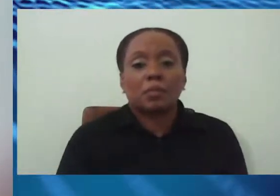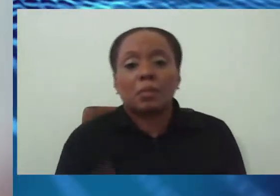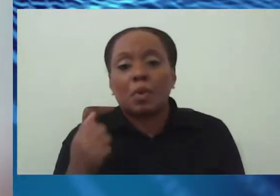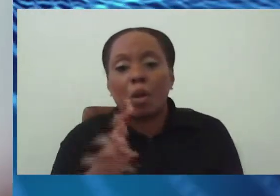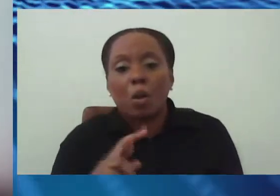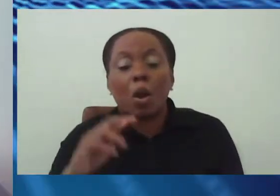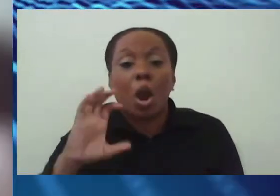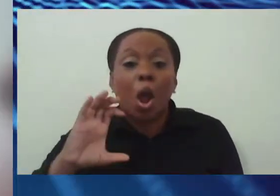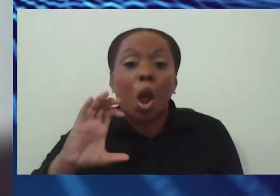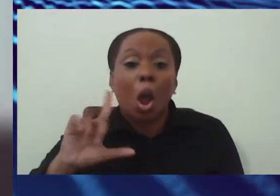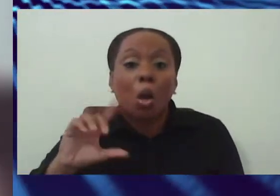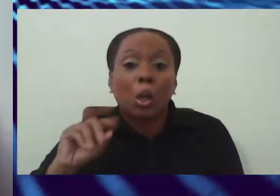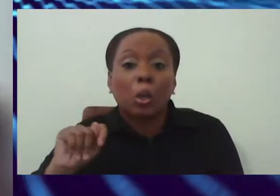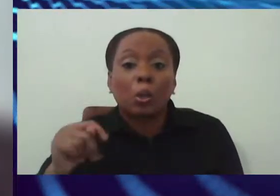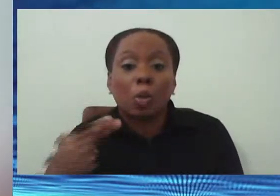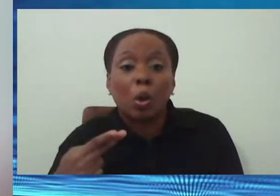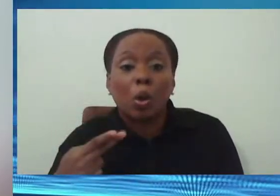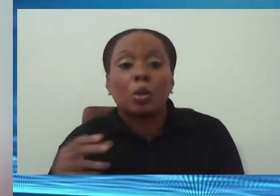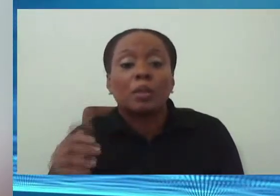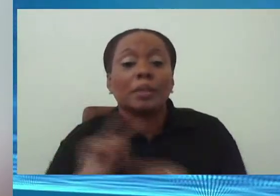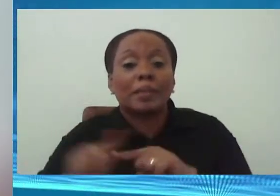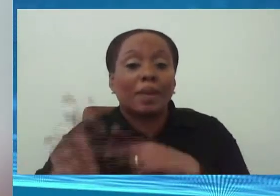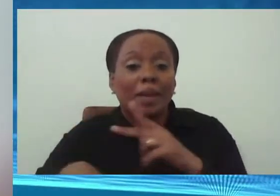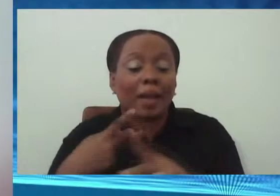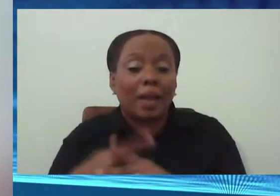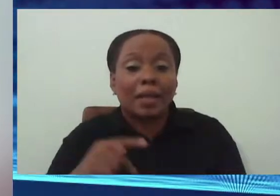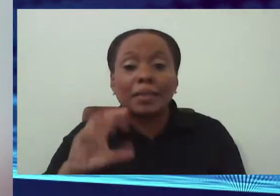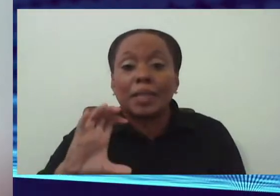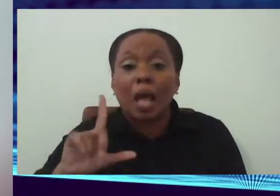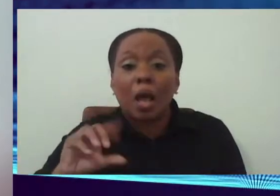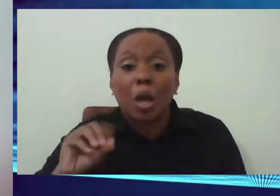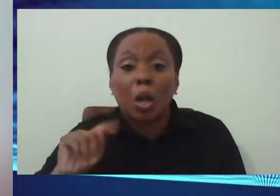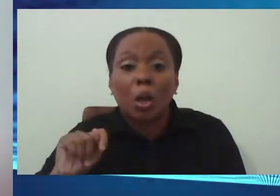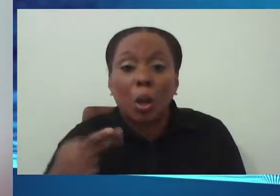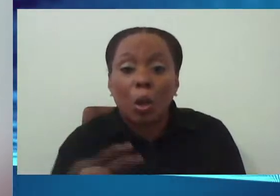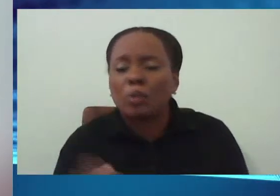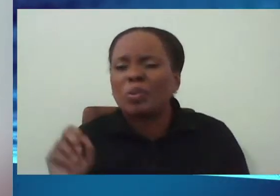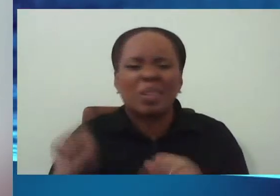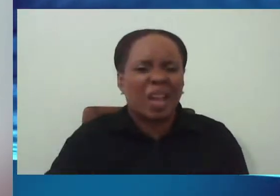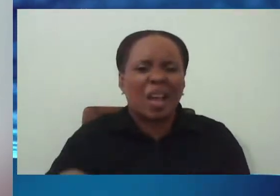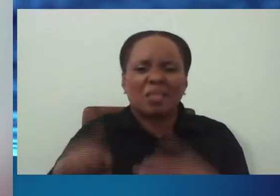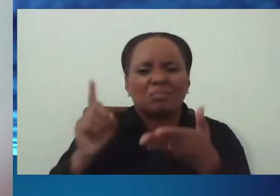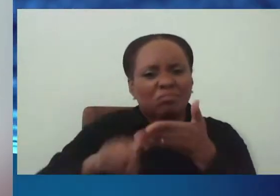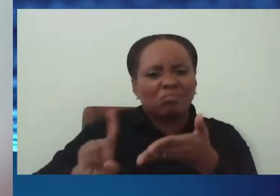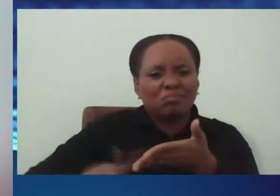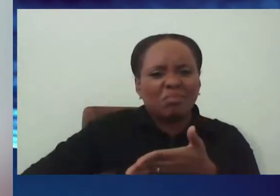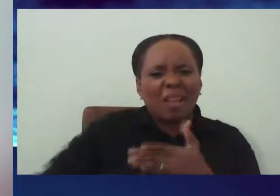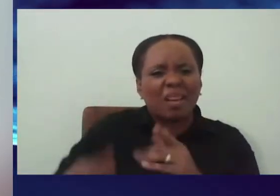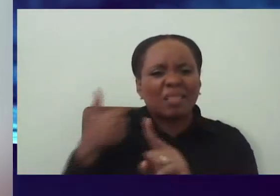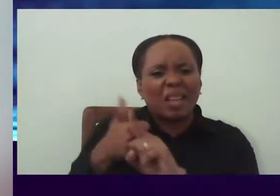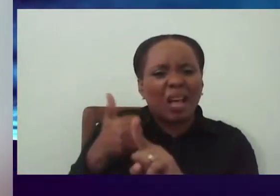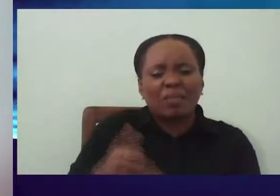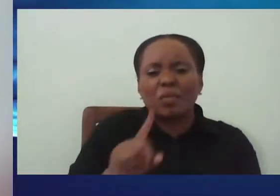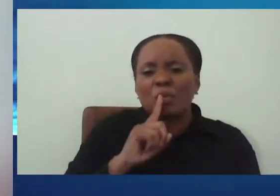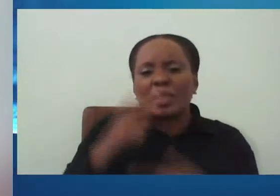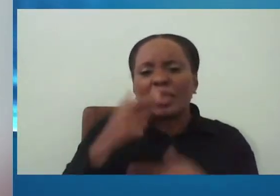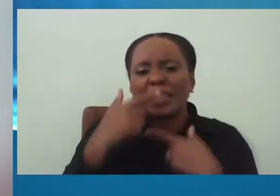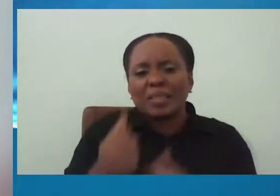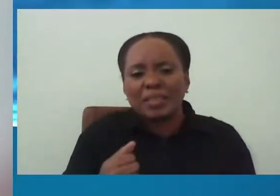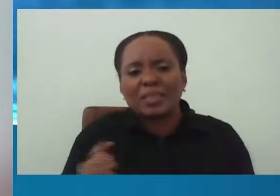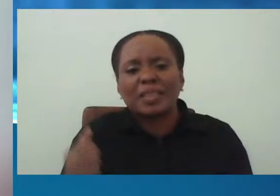layers or more, different kinds of cloth. Individuals can look up this. This is quite interesting point of